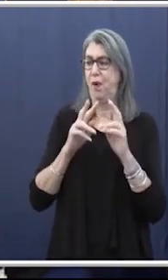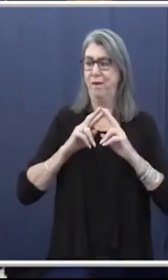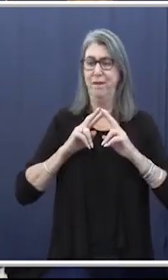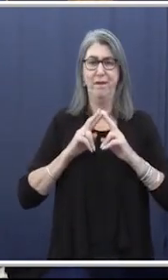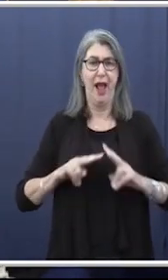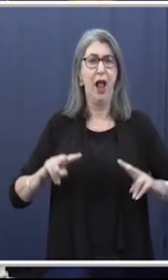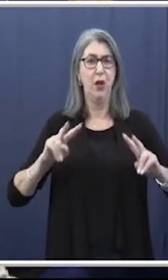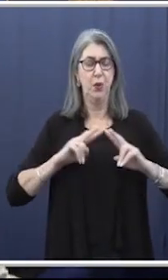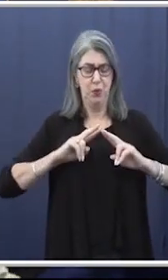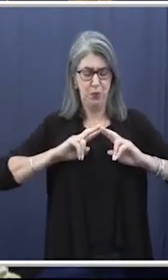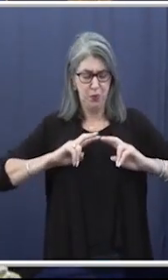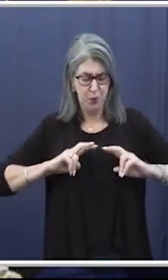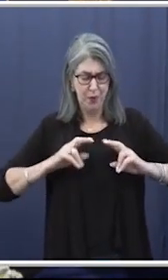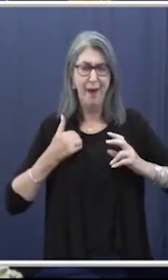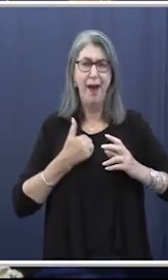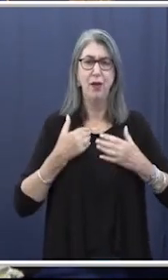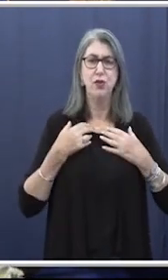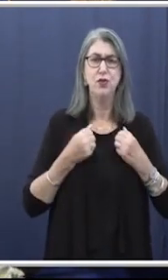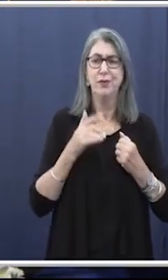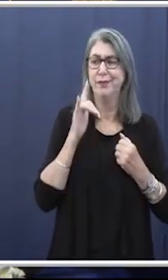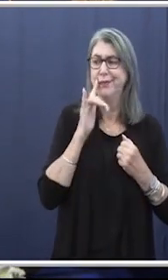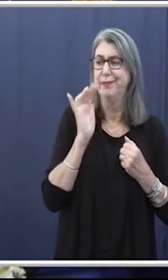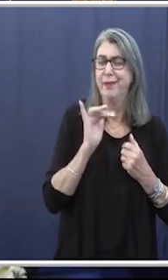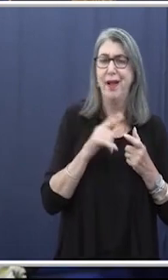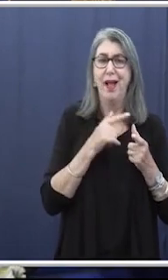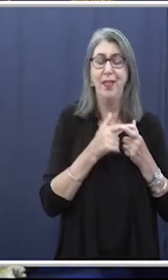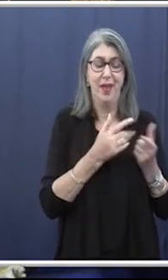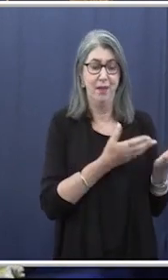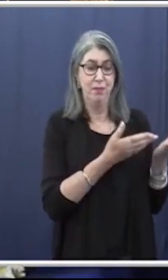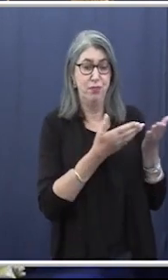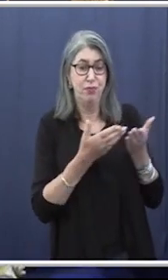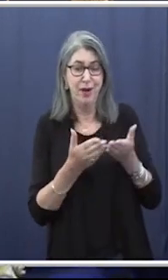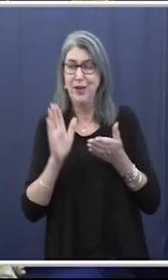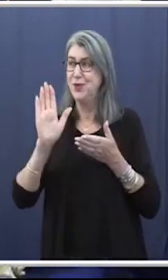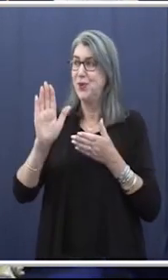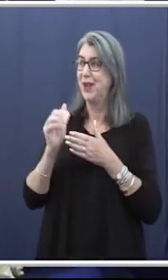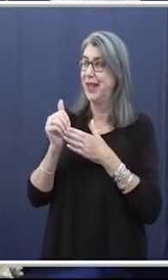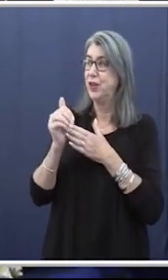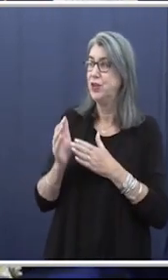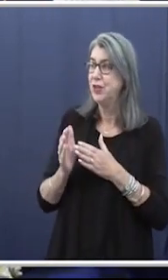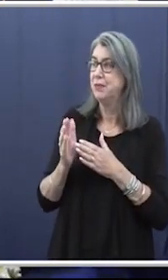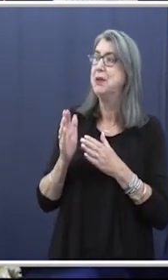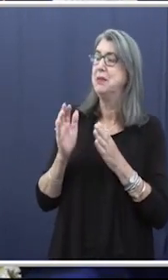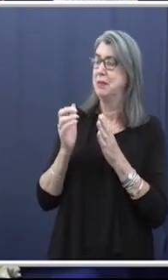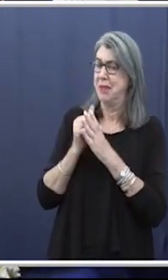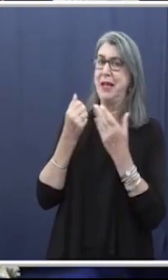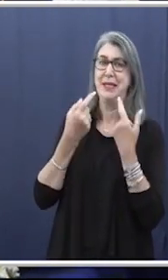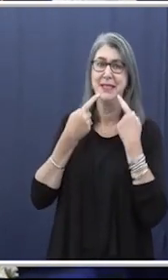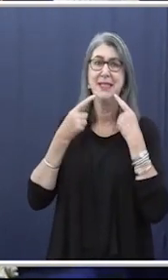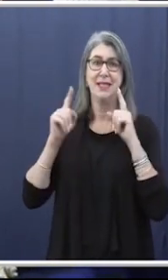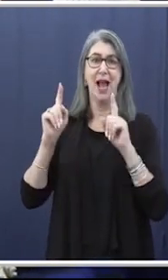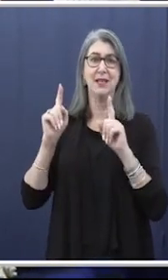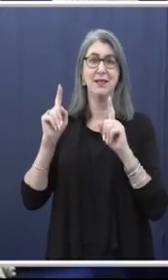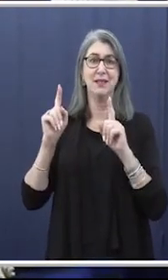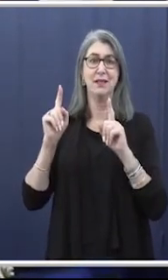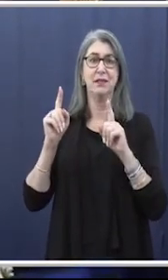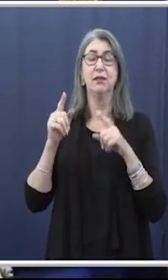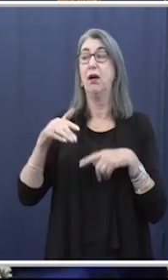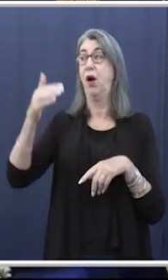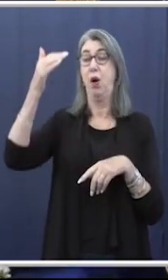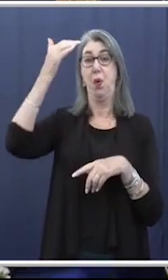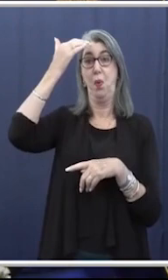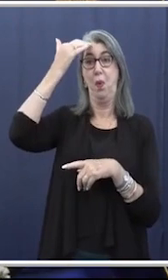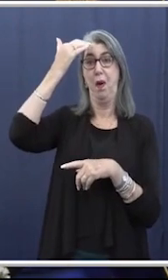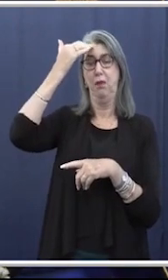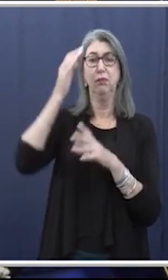values, our strengths, and then bring it to your leadership and make it a success. So that